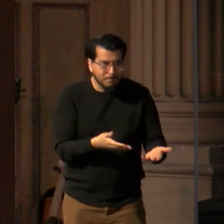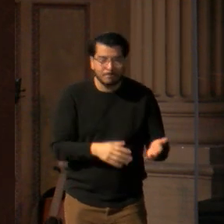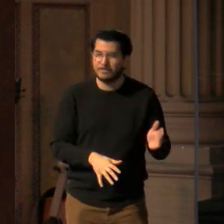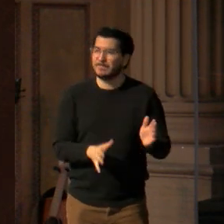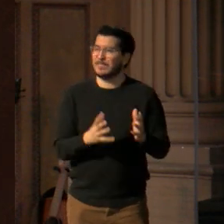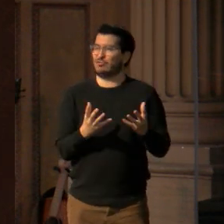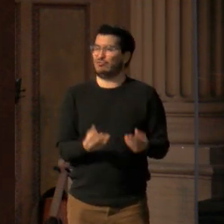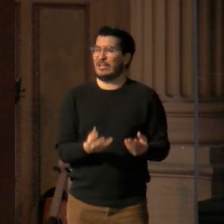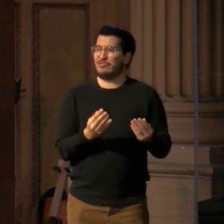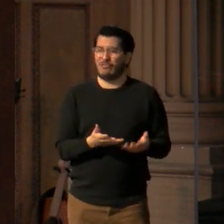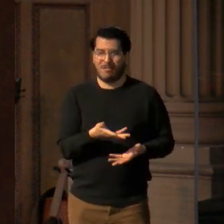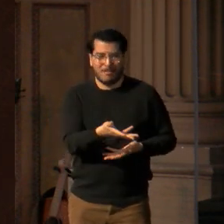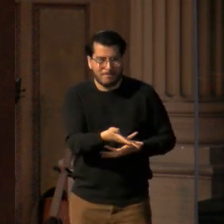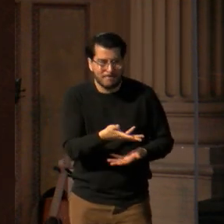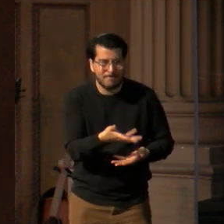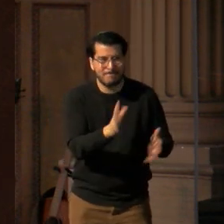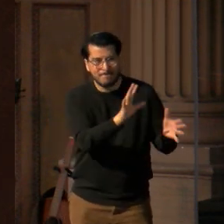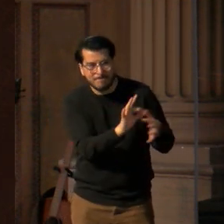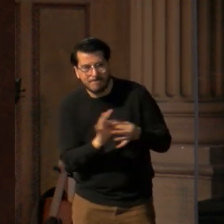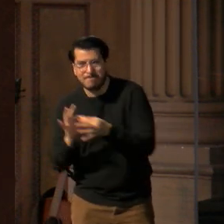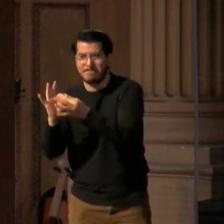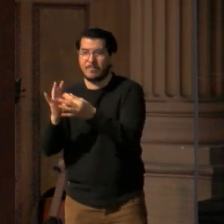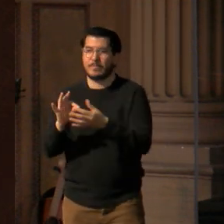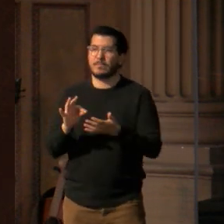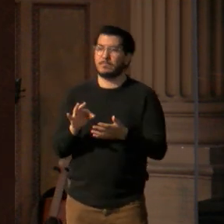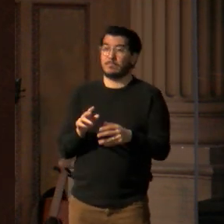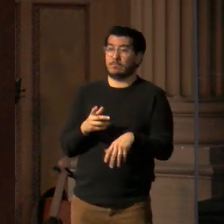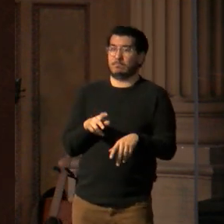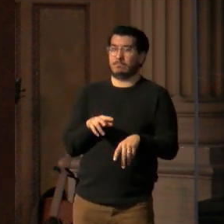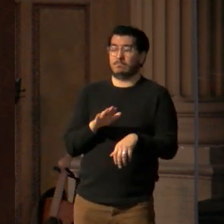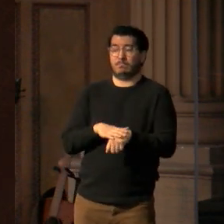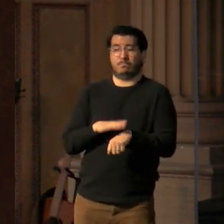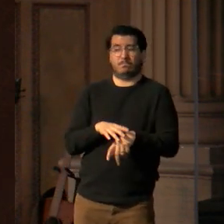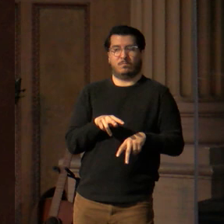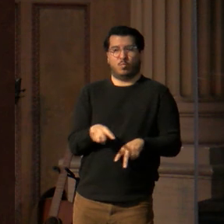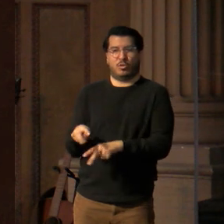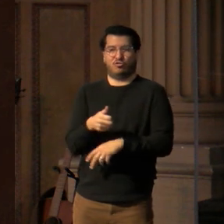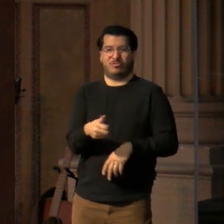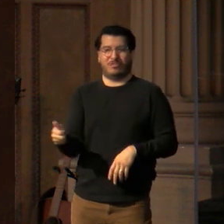gentleness. Keep watch on yourself, lest you too be tempted.